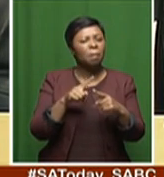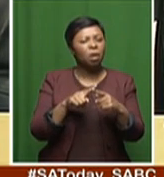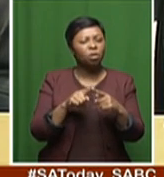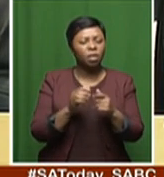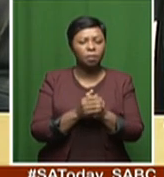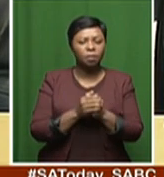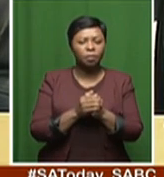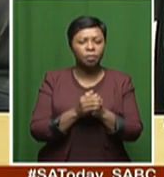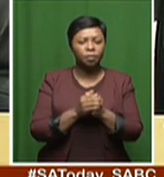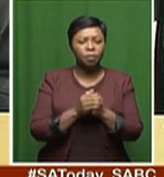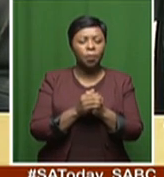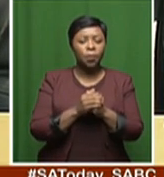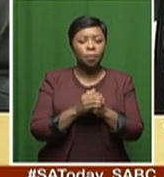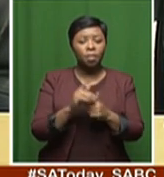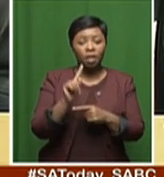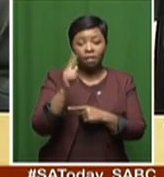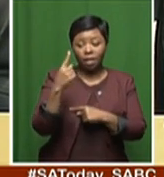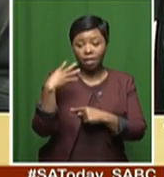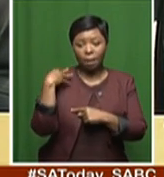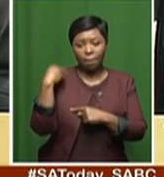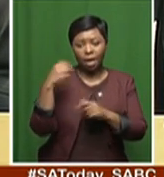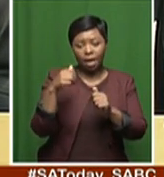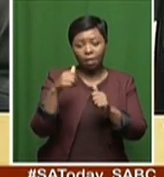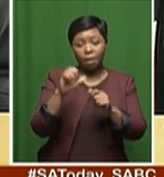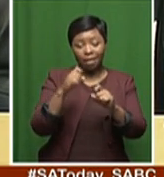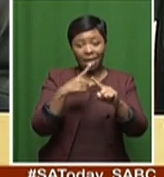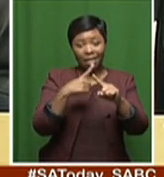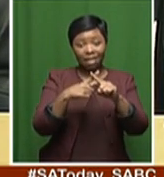mayor or executive mayor of Johannesburg,